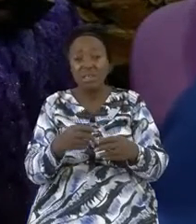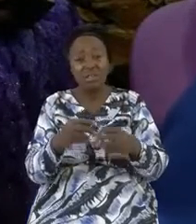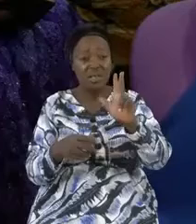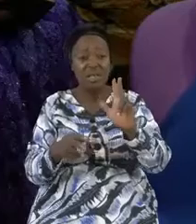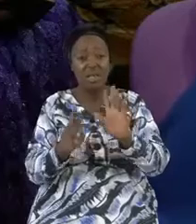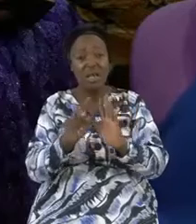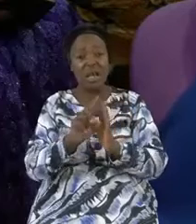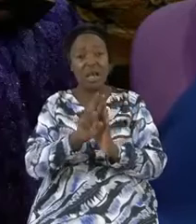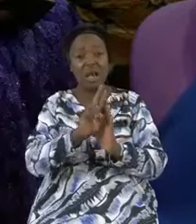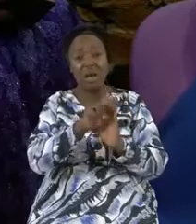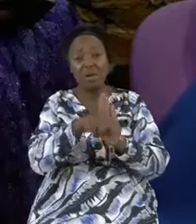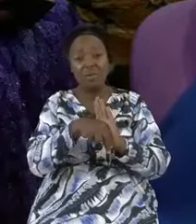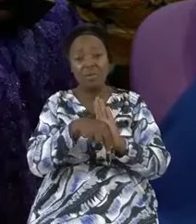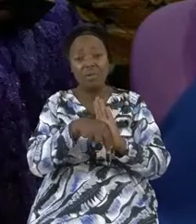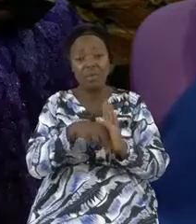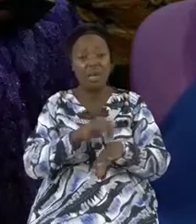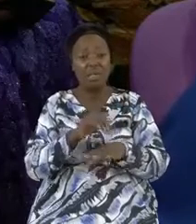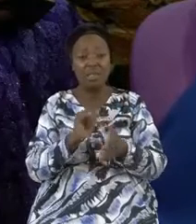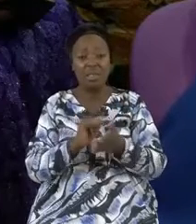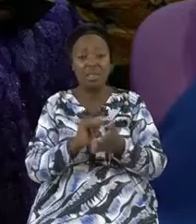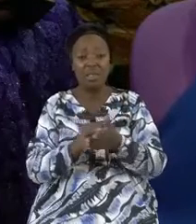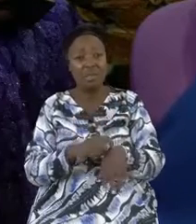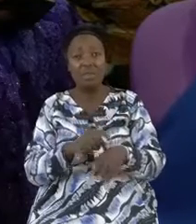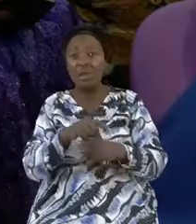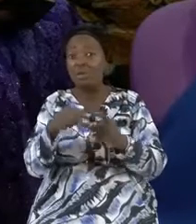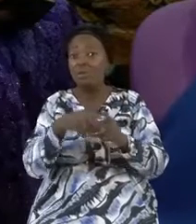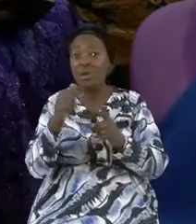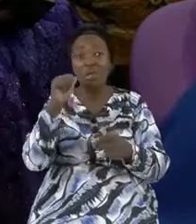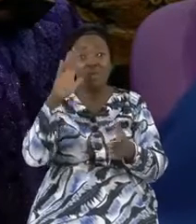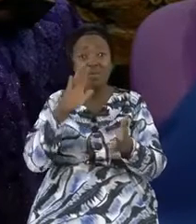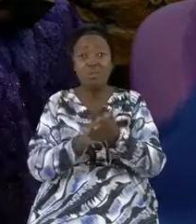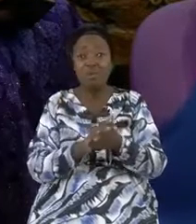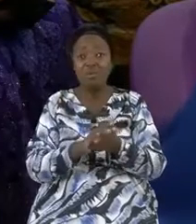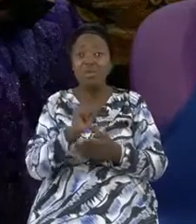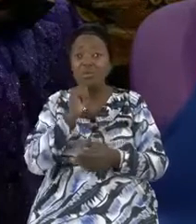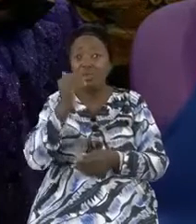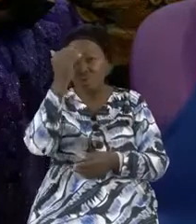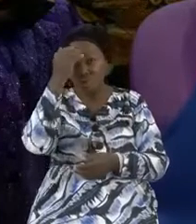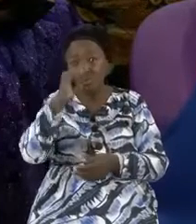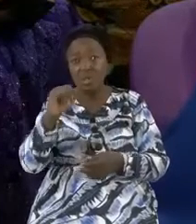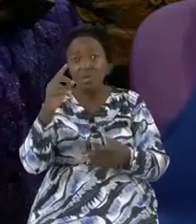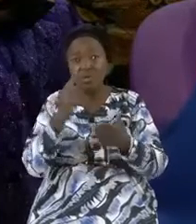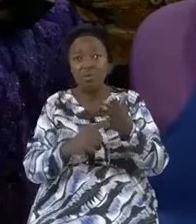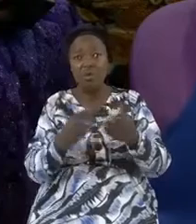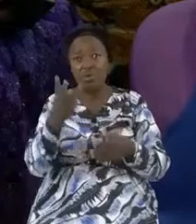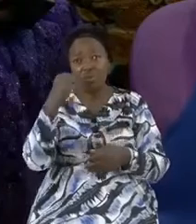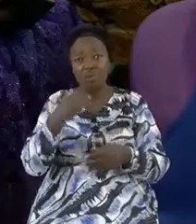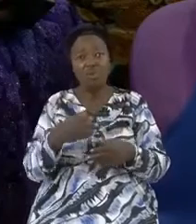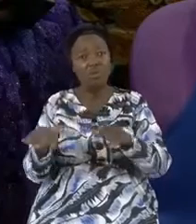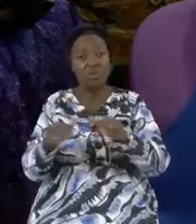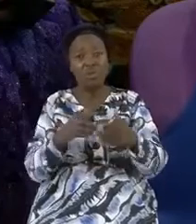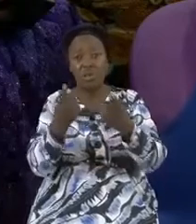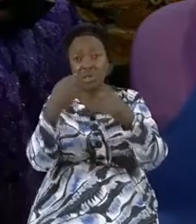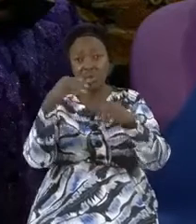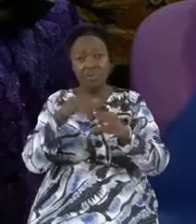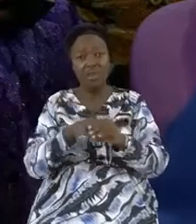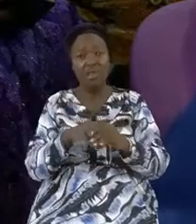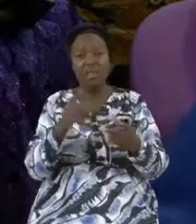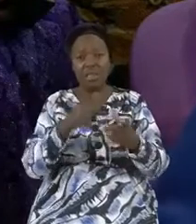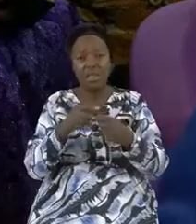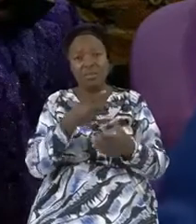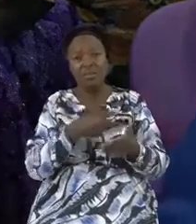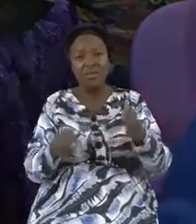after, when his wife, not knowing what was done, came in. Then in